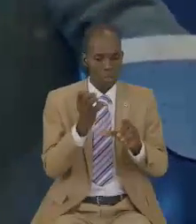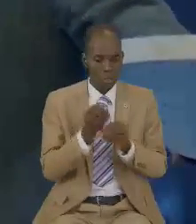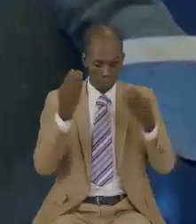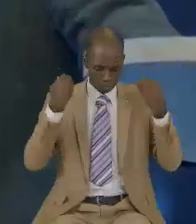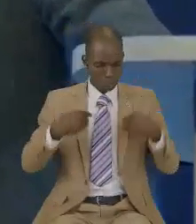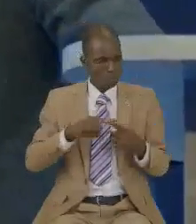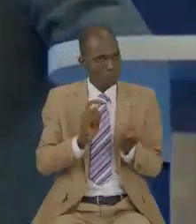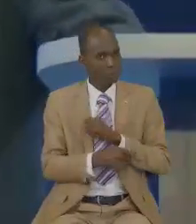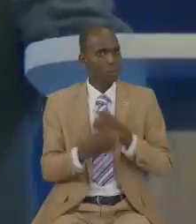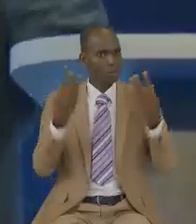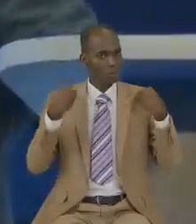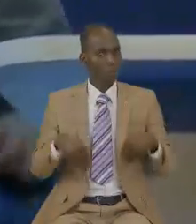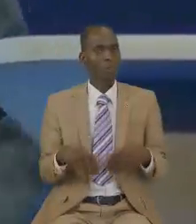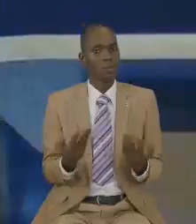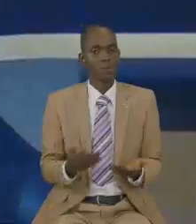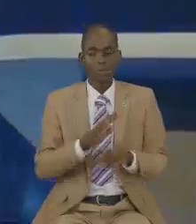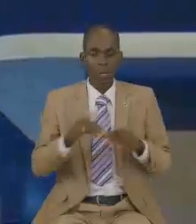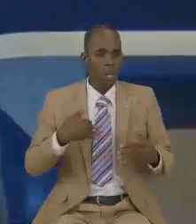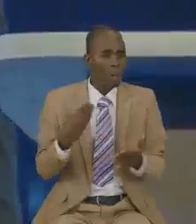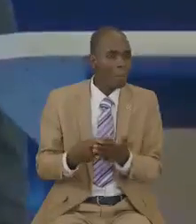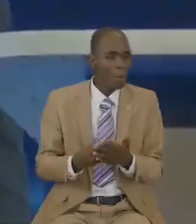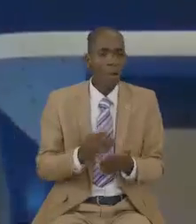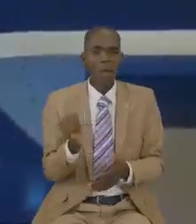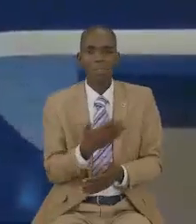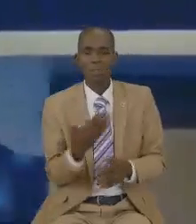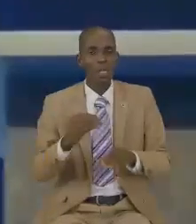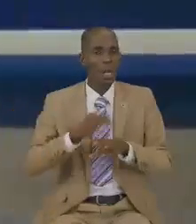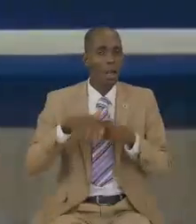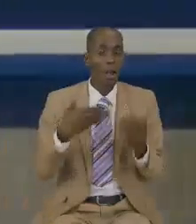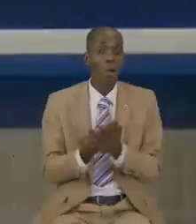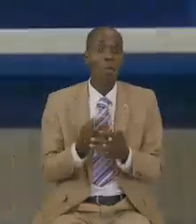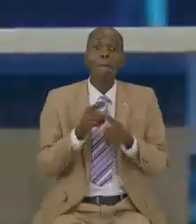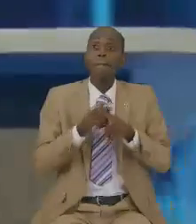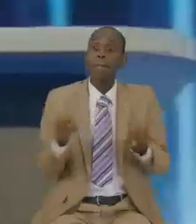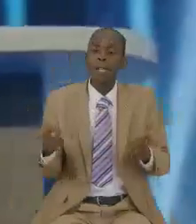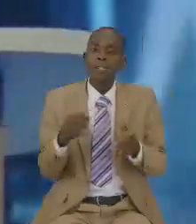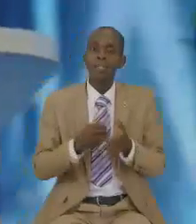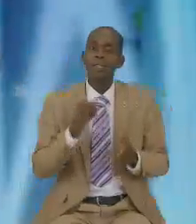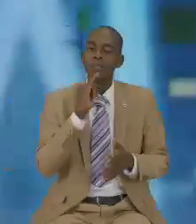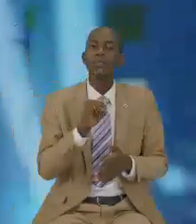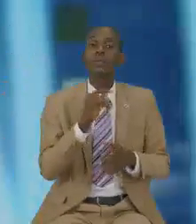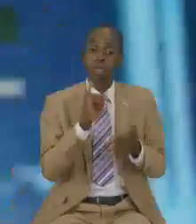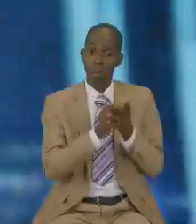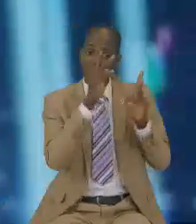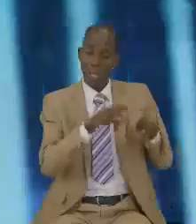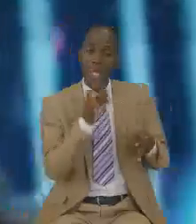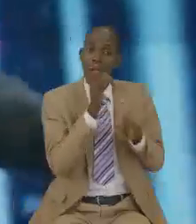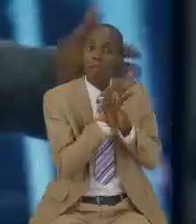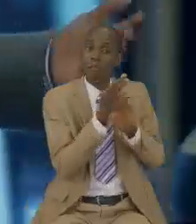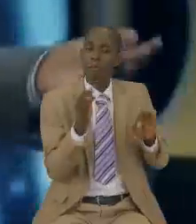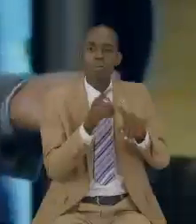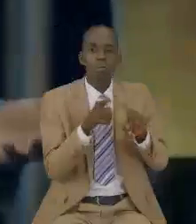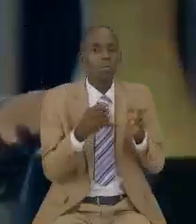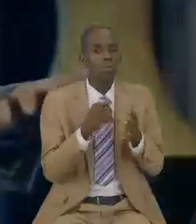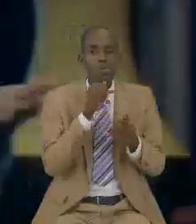doesn't have anything at all. Free. But it's not pleasant for him because